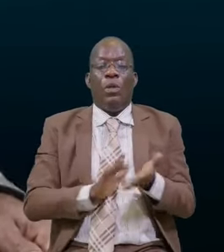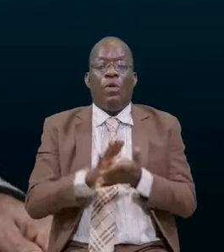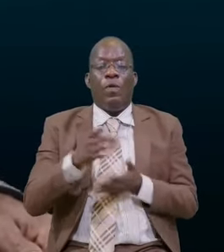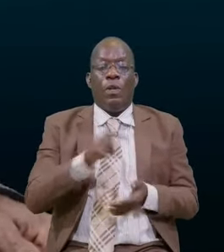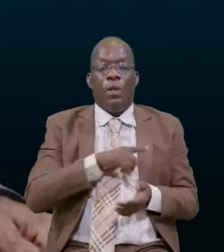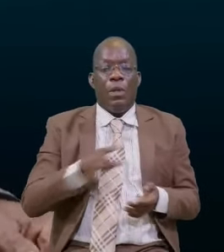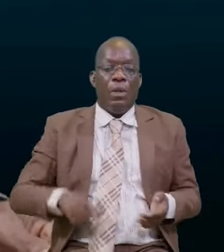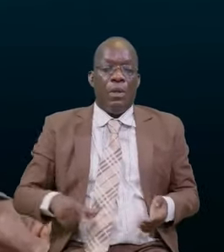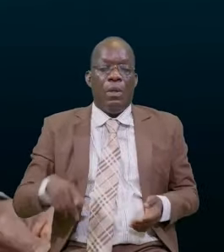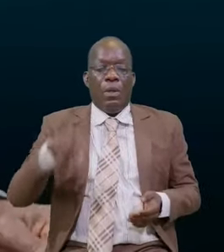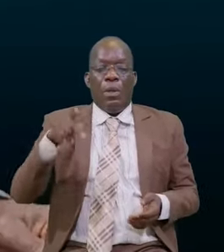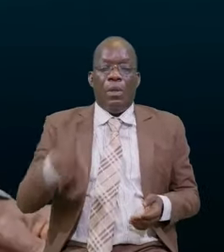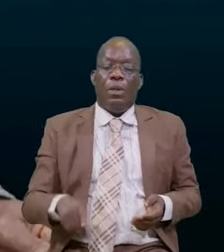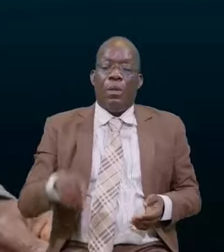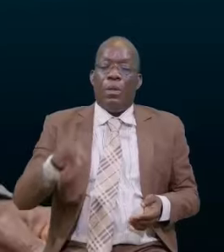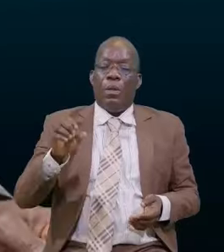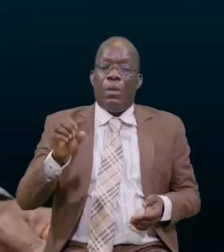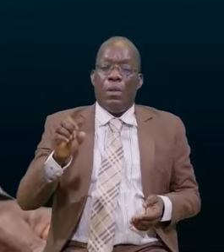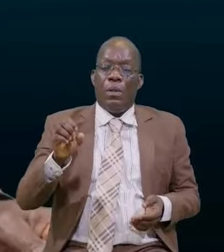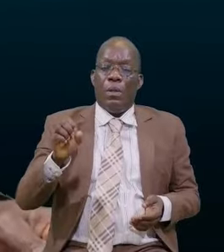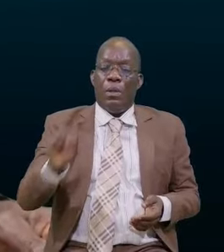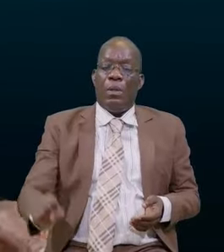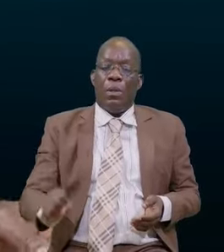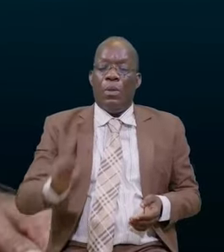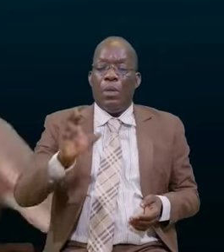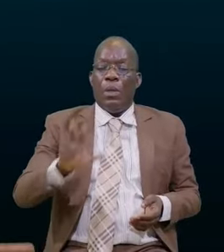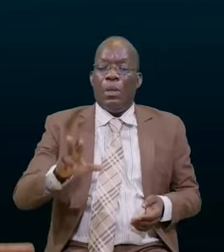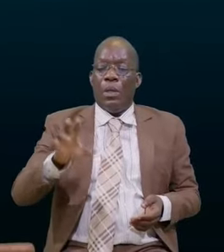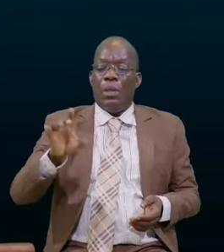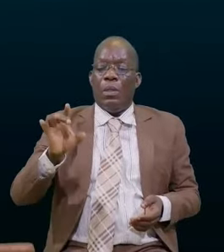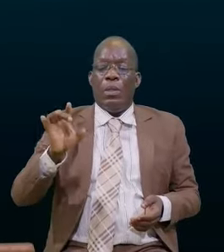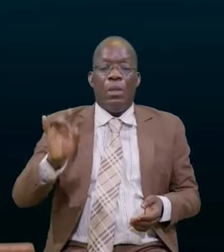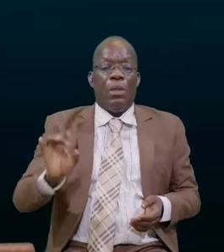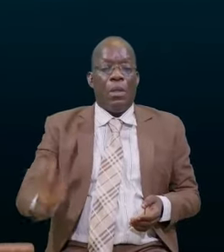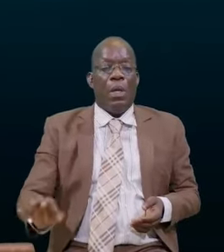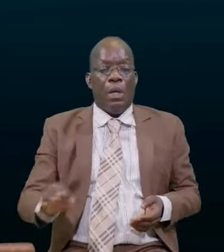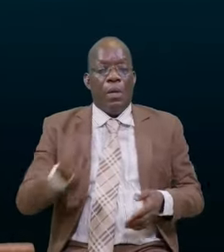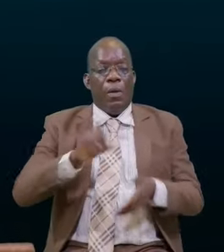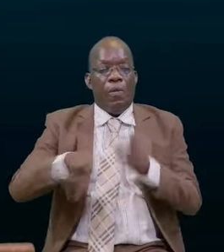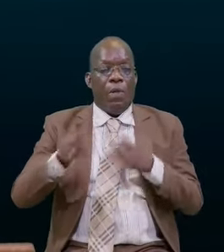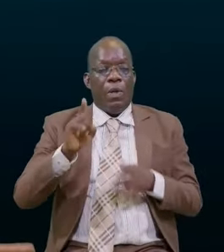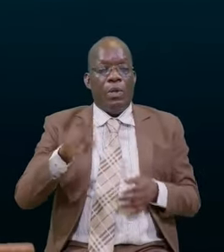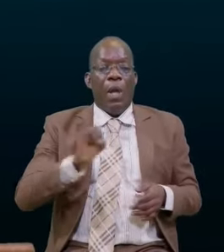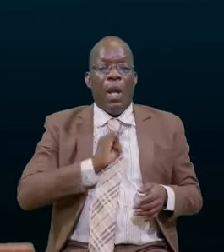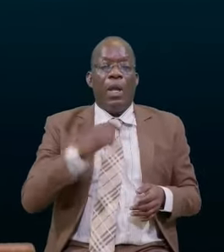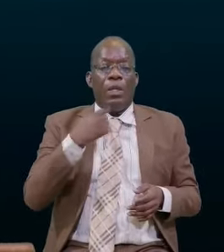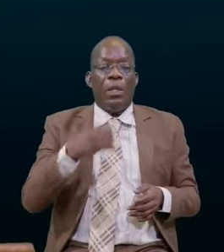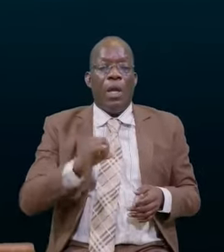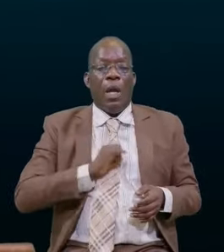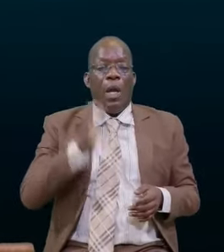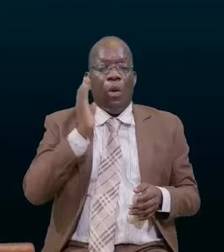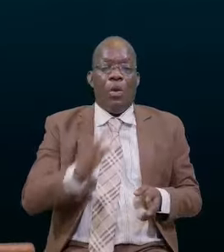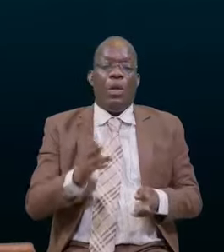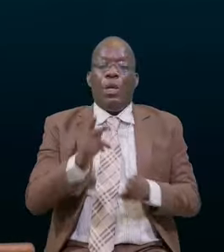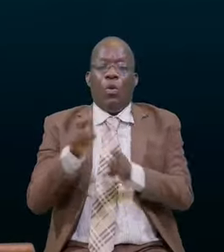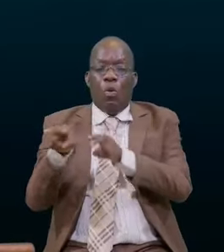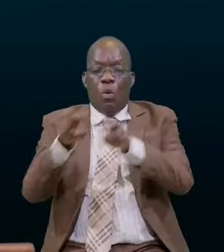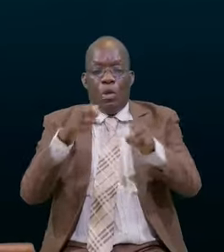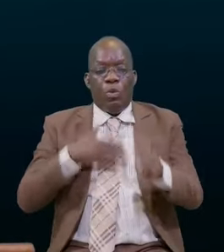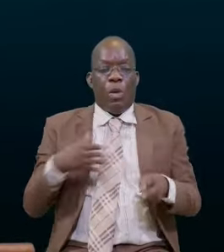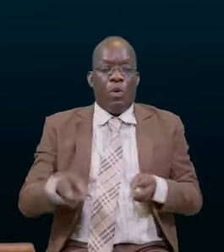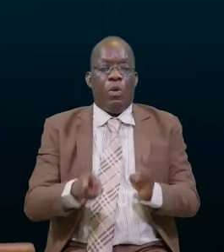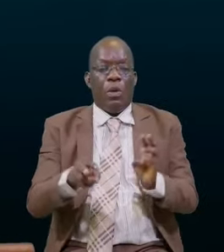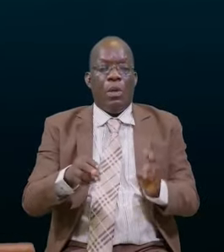verse one I said I will take it to my ways that I will not sing with my tongue I will keep my mouth with a